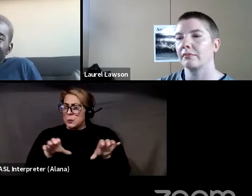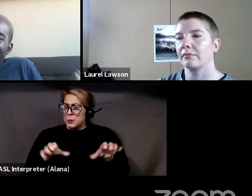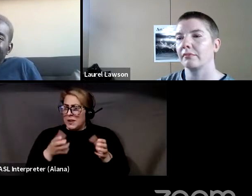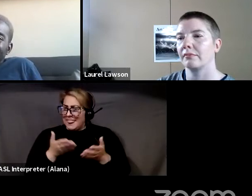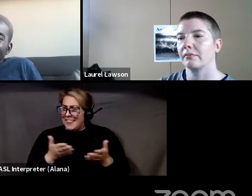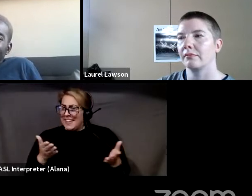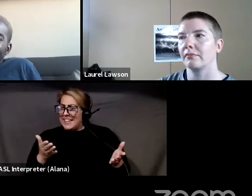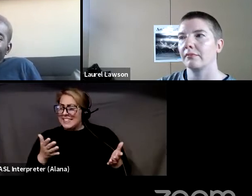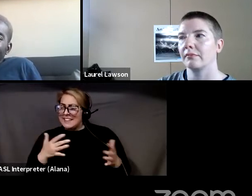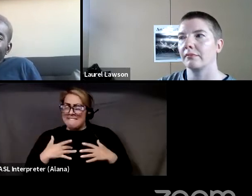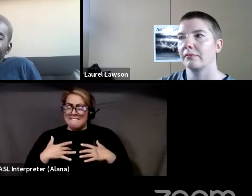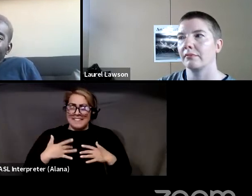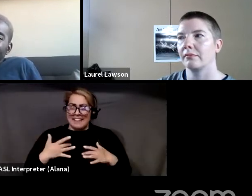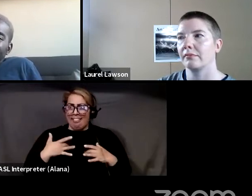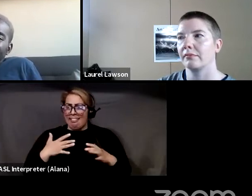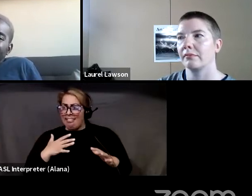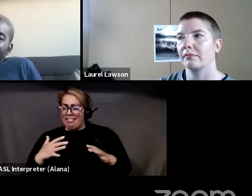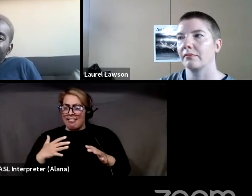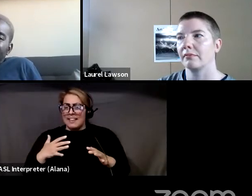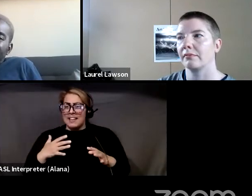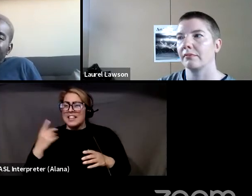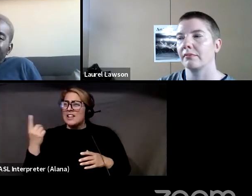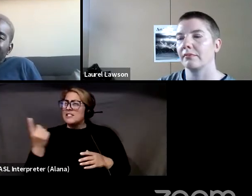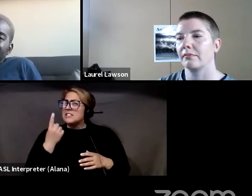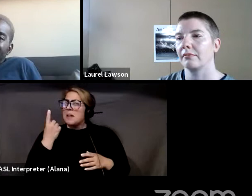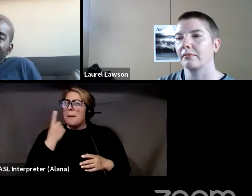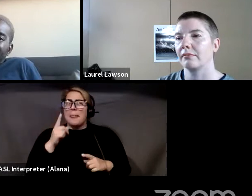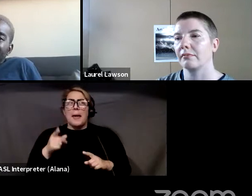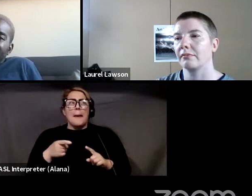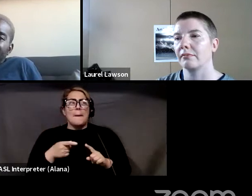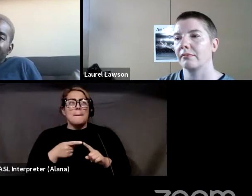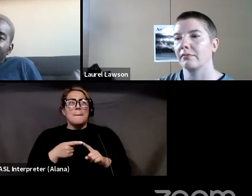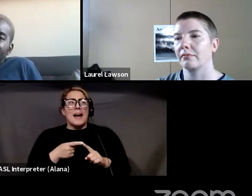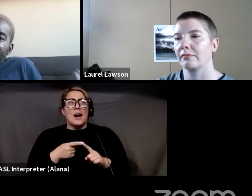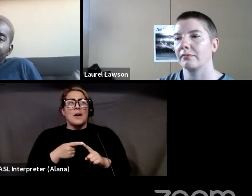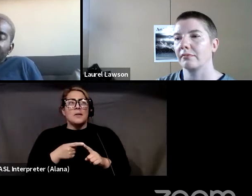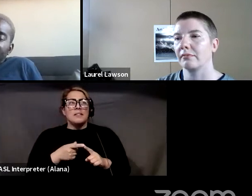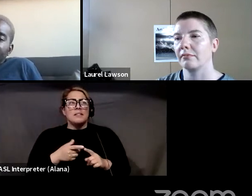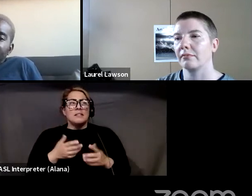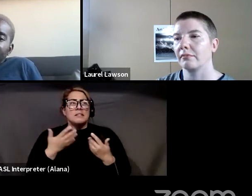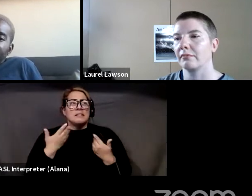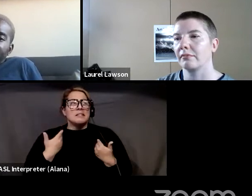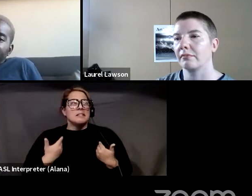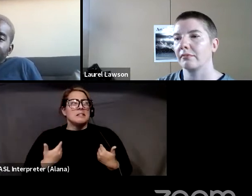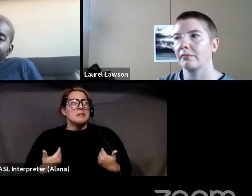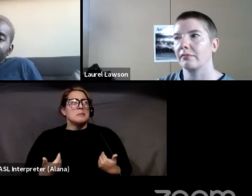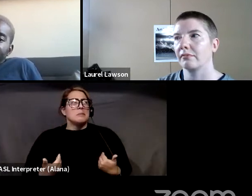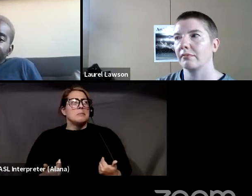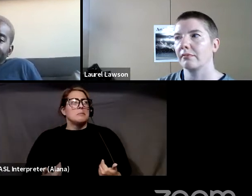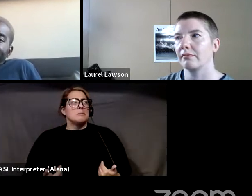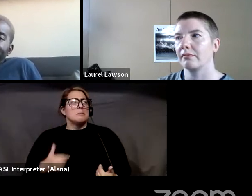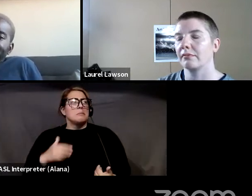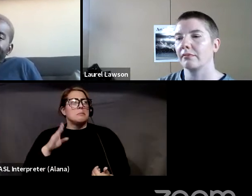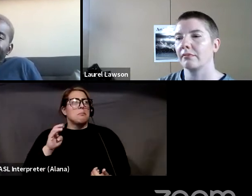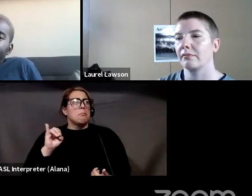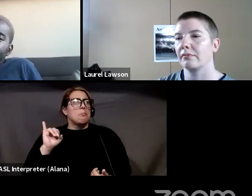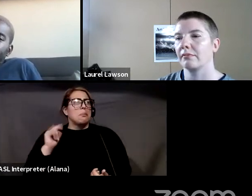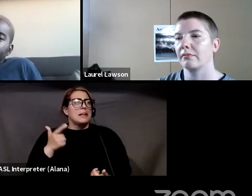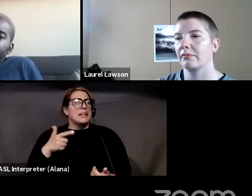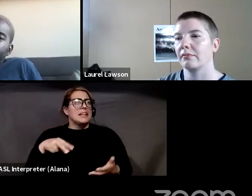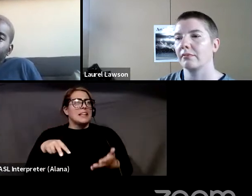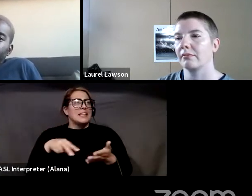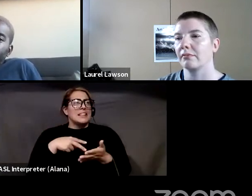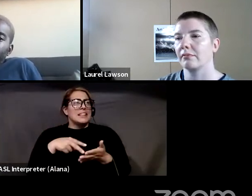something about it being a dancer, existing as a dancer